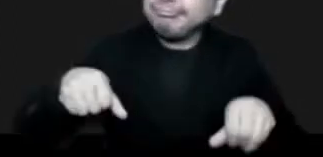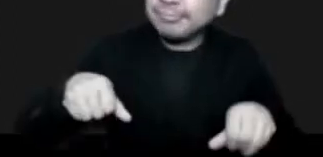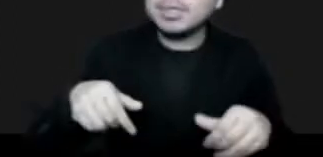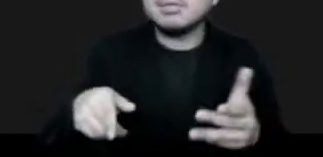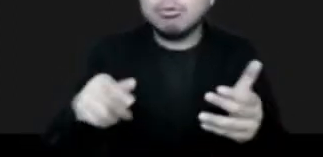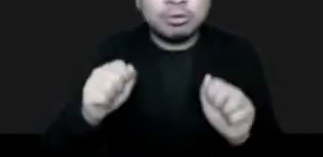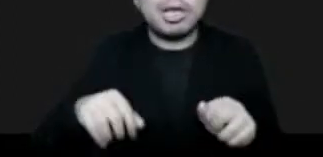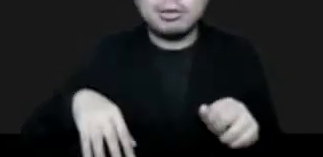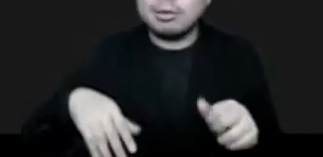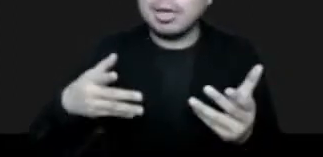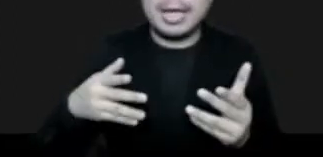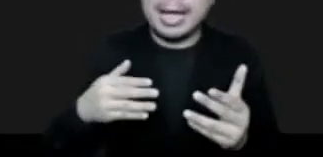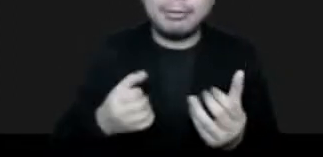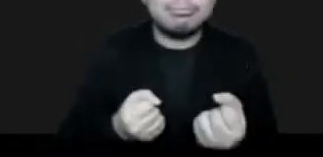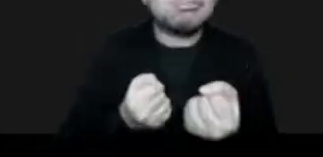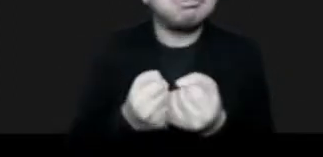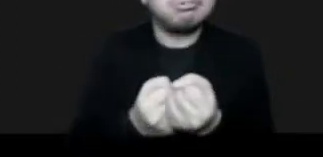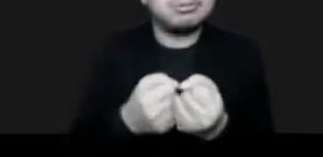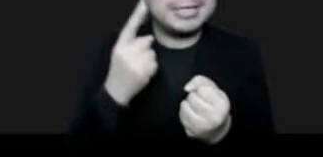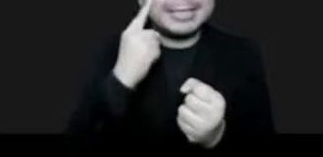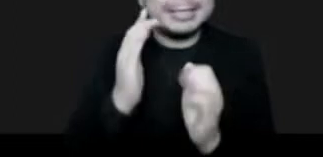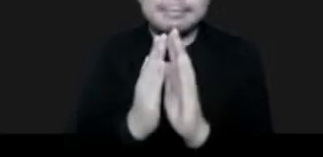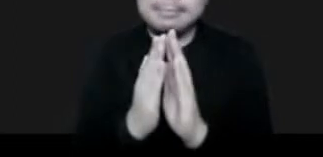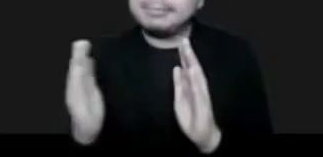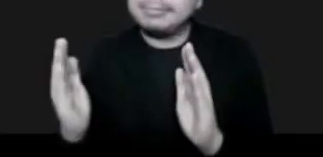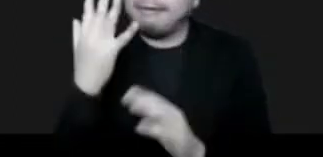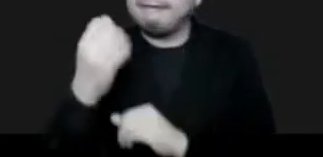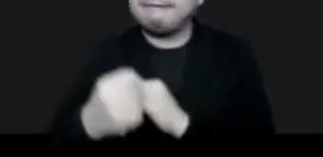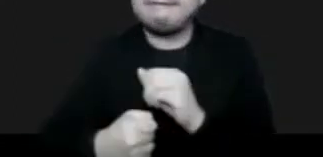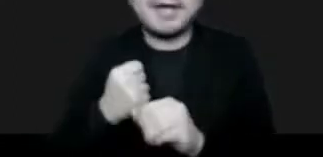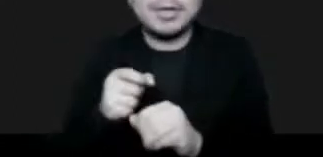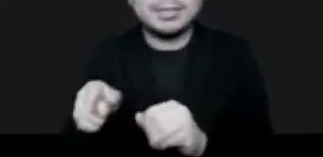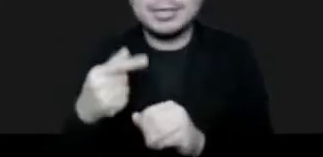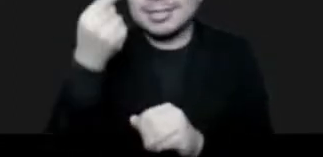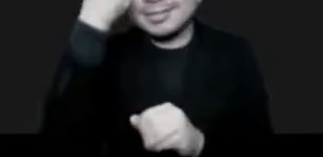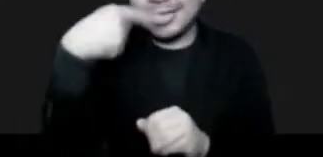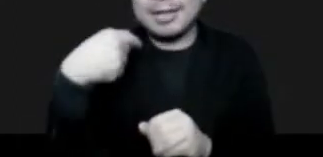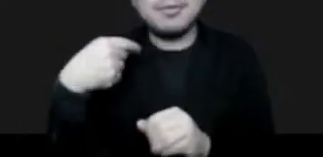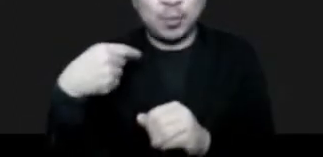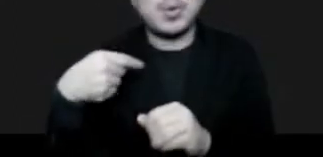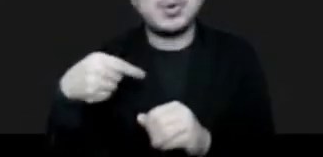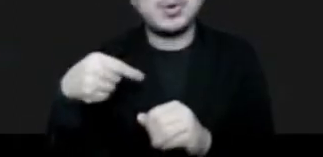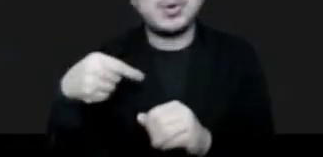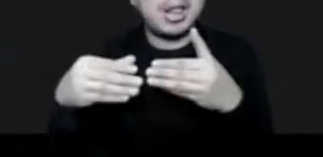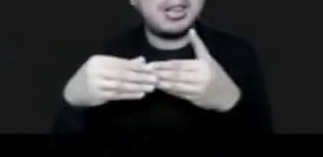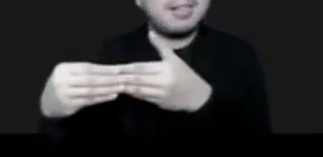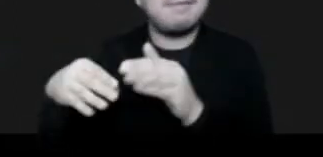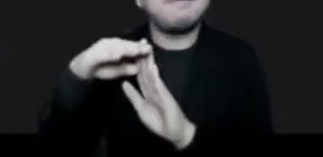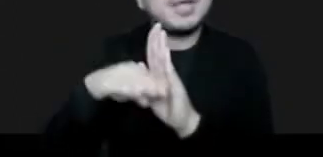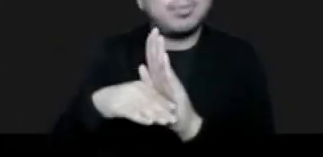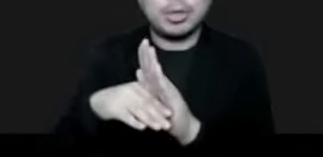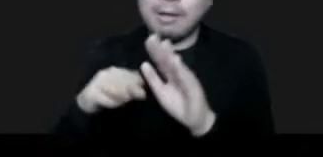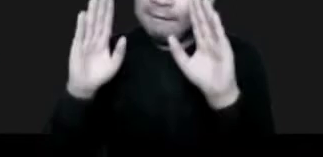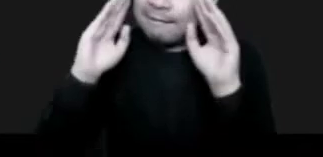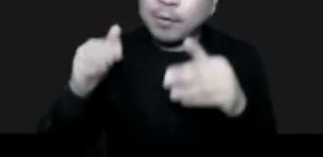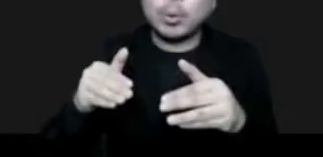next half of the implementation of the Sendai framework on disaster risk reduction. Thank you very much. Thank you very much,